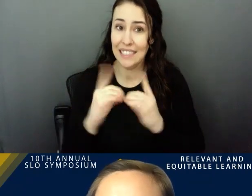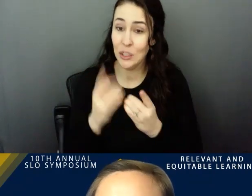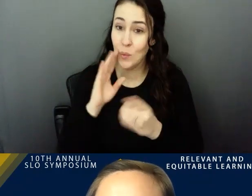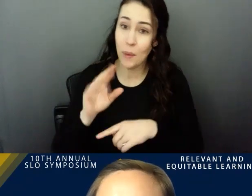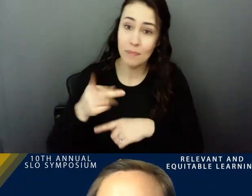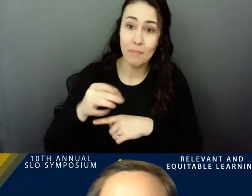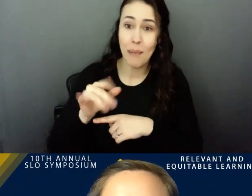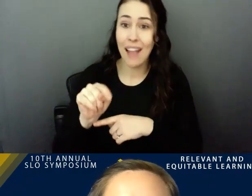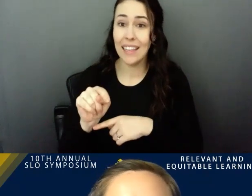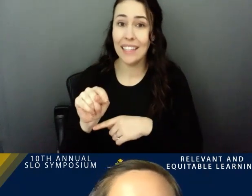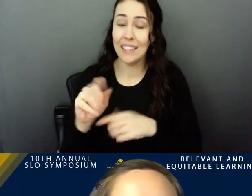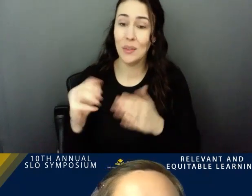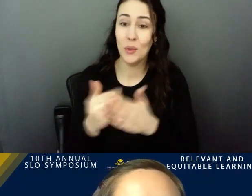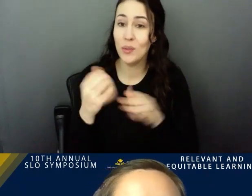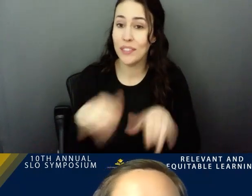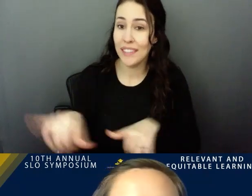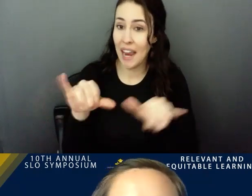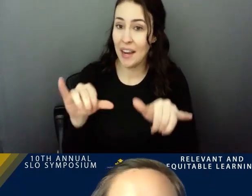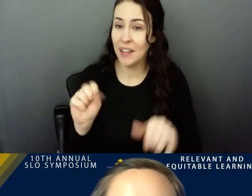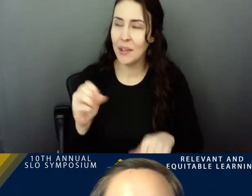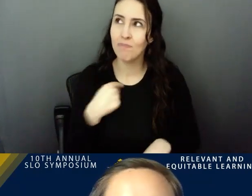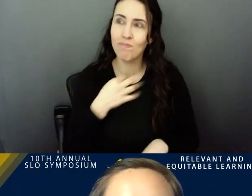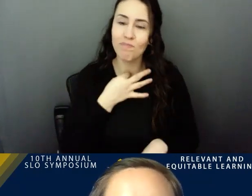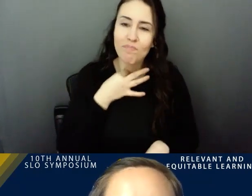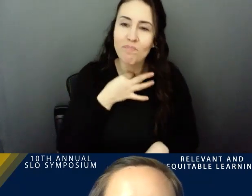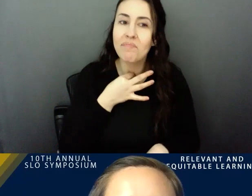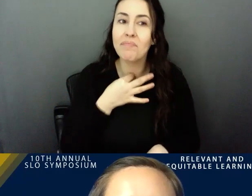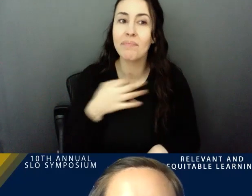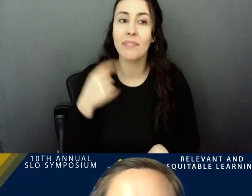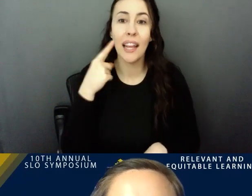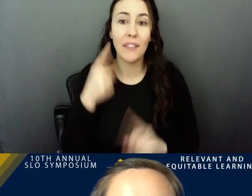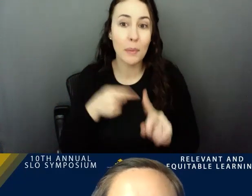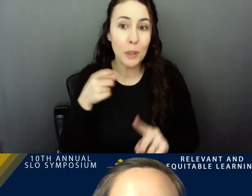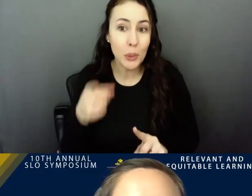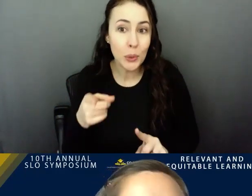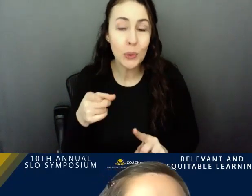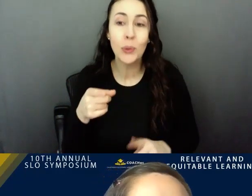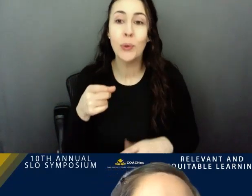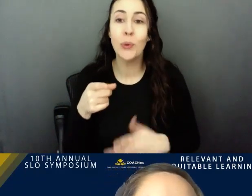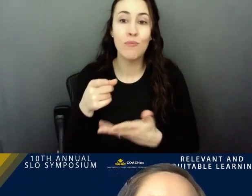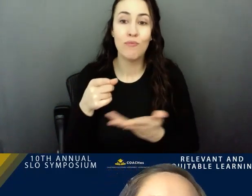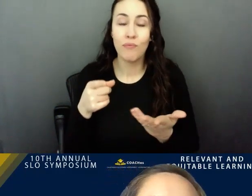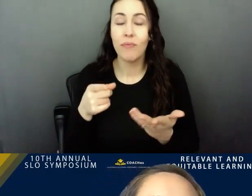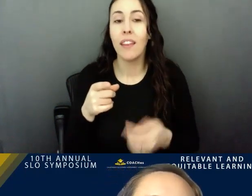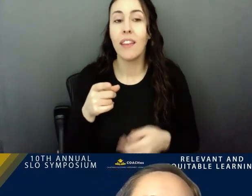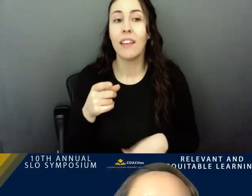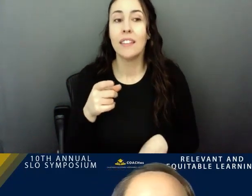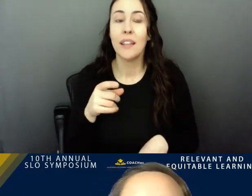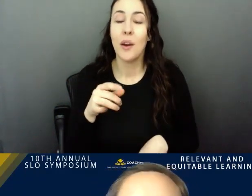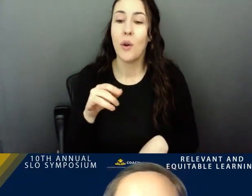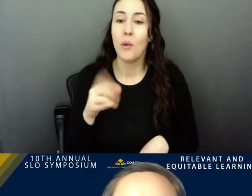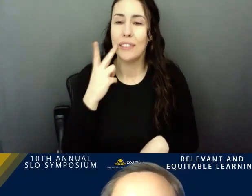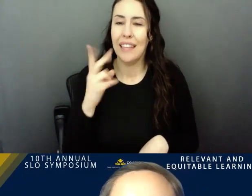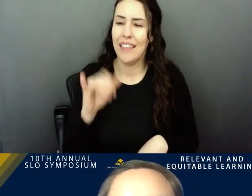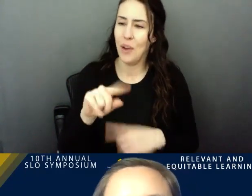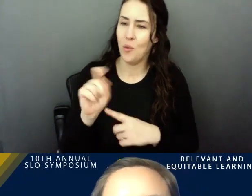standards. So I'm really curious to hear from you as to whether some of what that question is talking about,